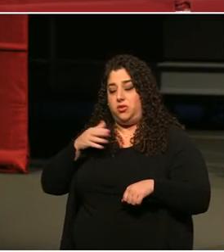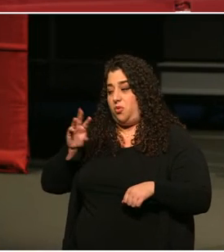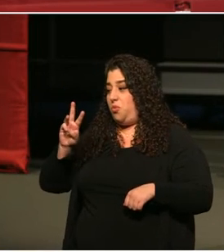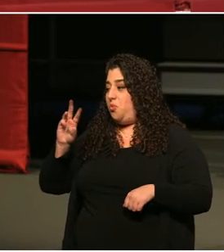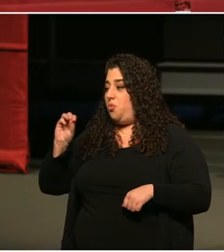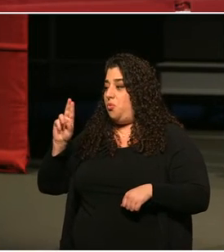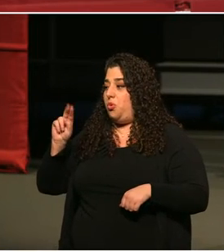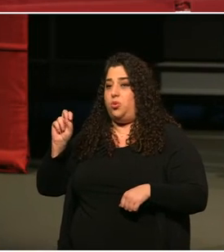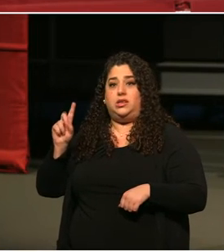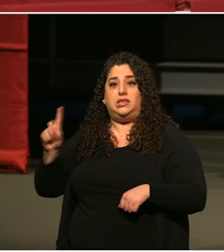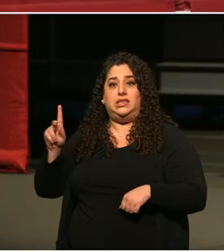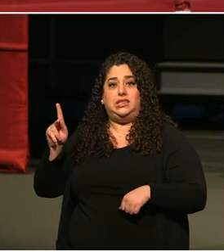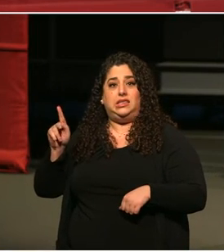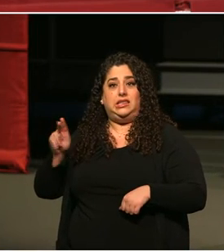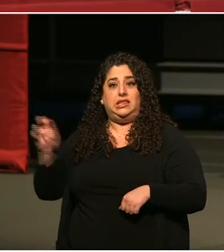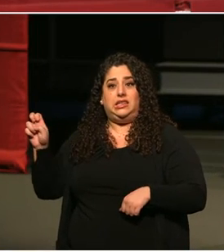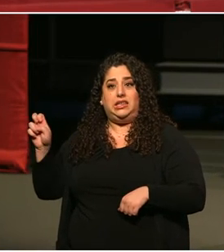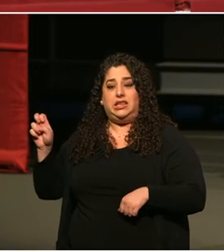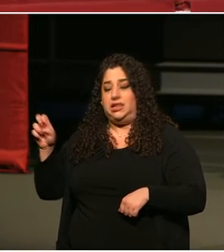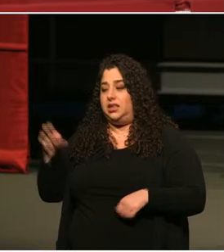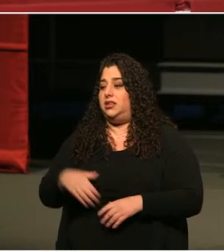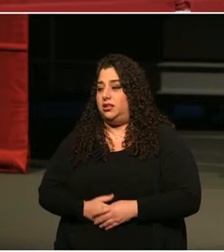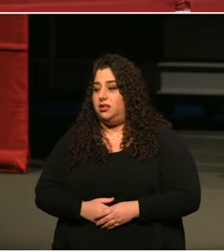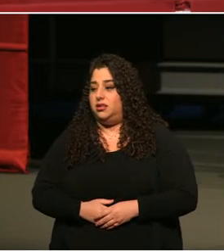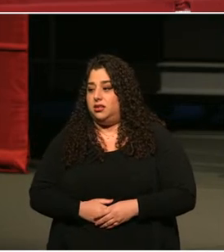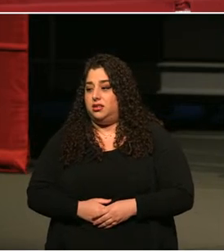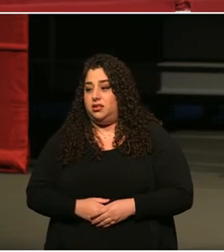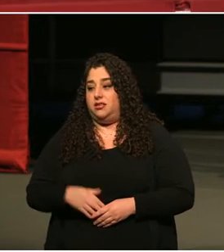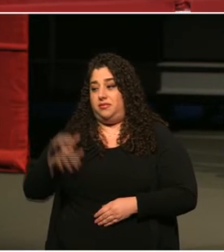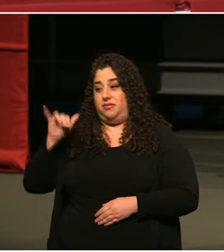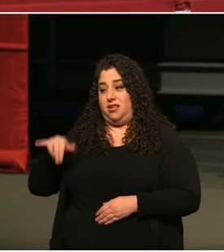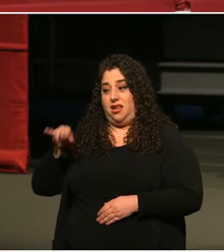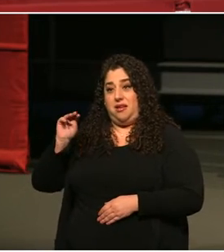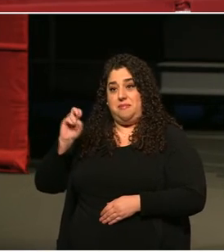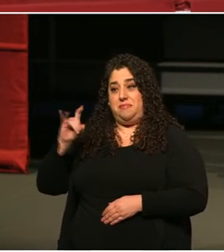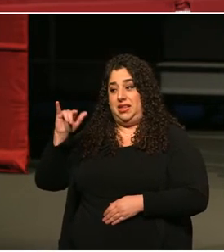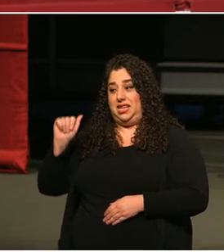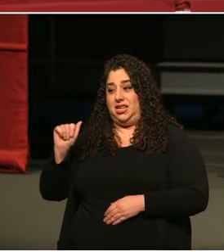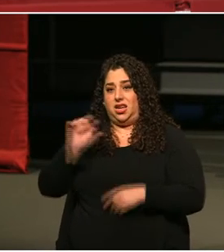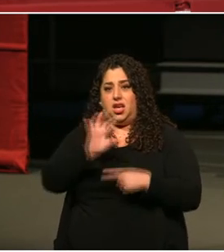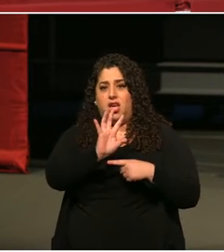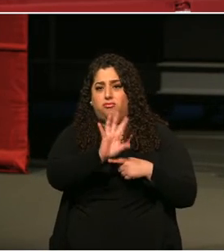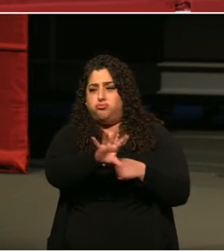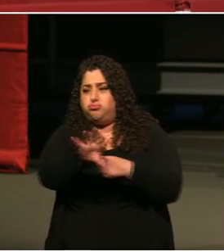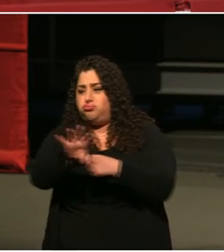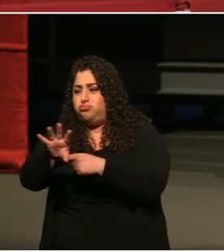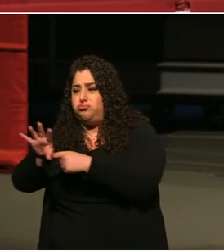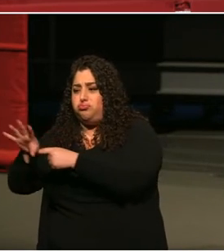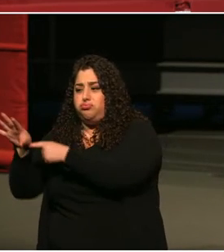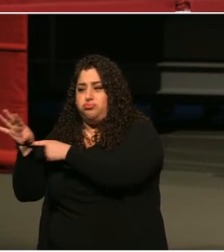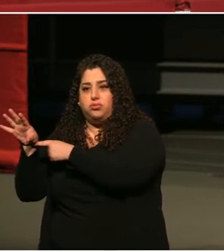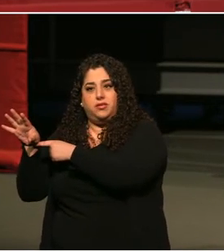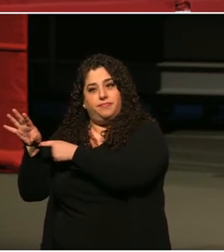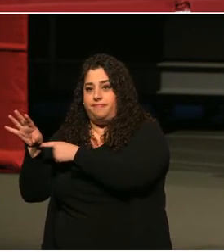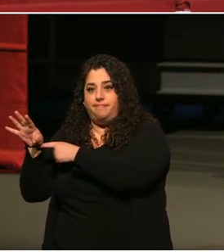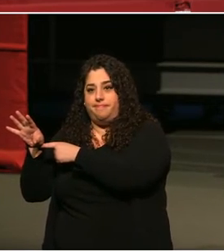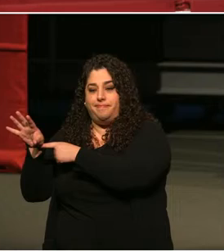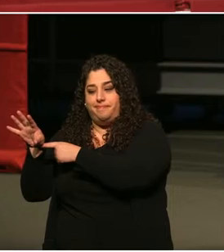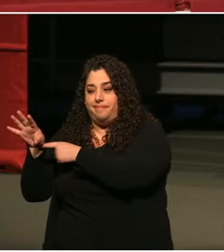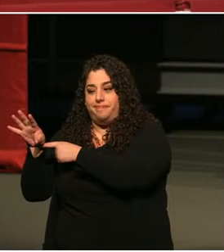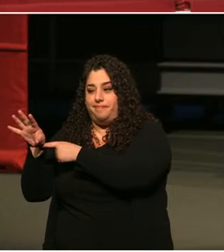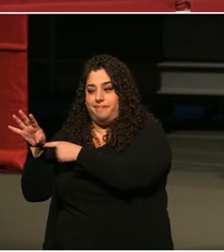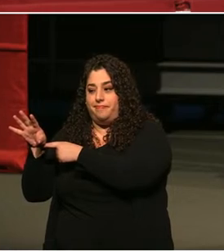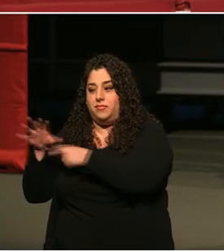Supposedly, Wounded Knee, South Dakota was a site where a U.S. missile